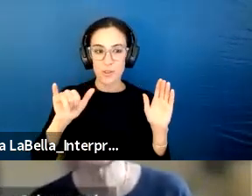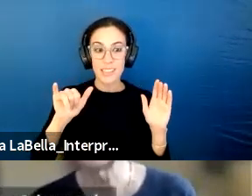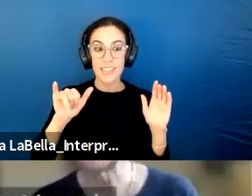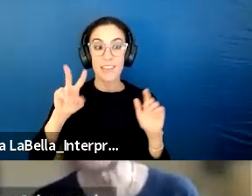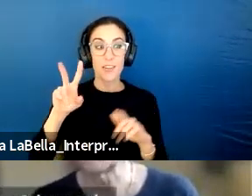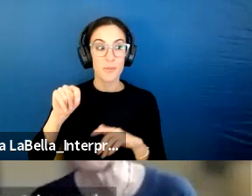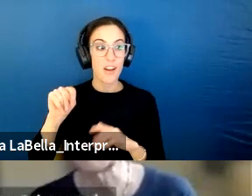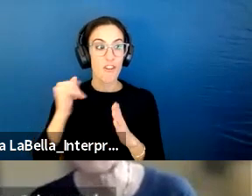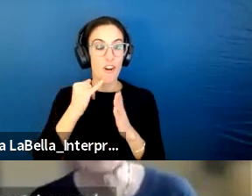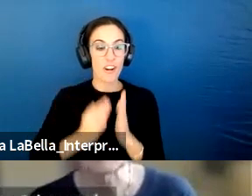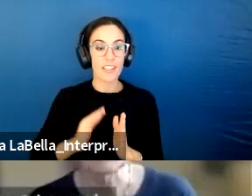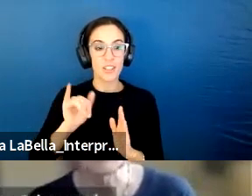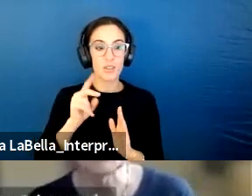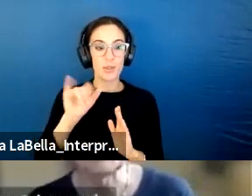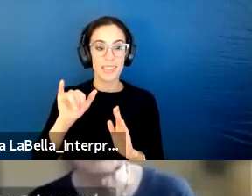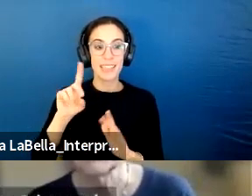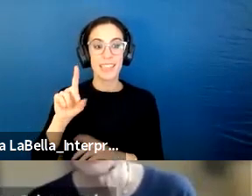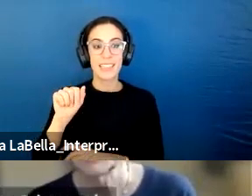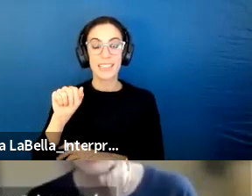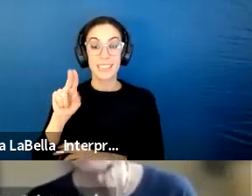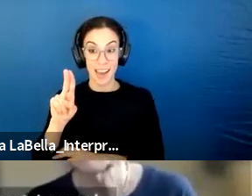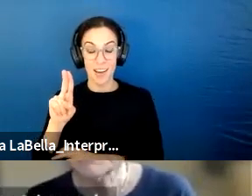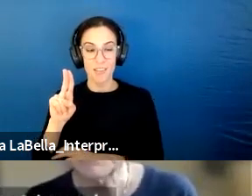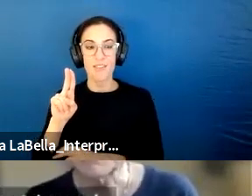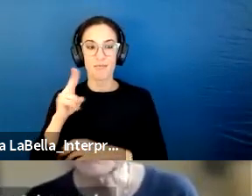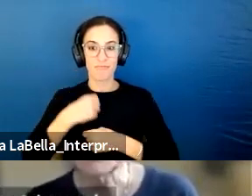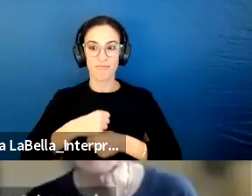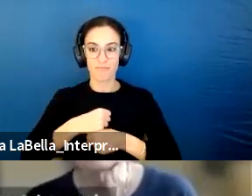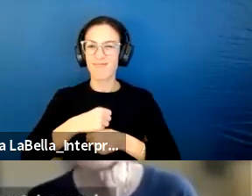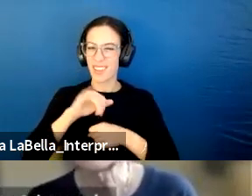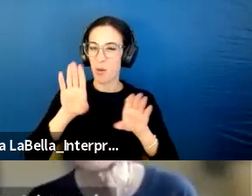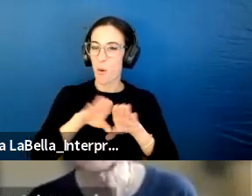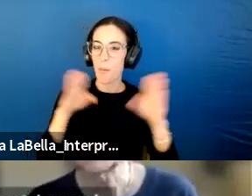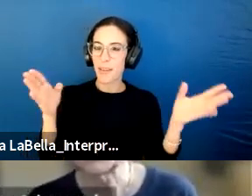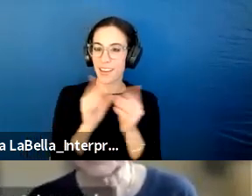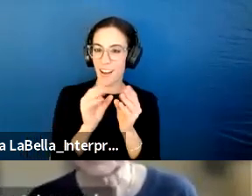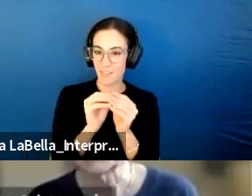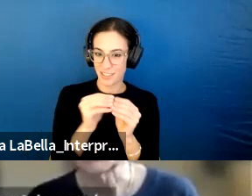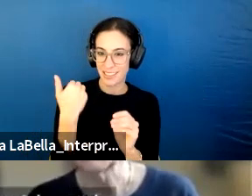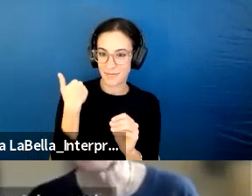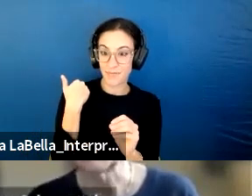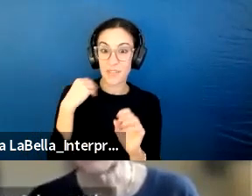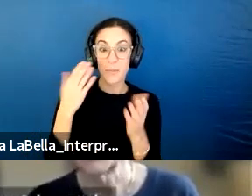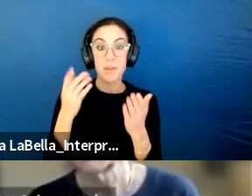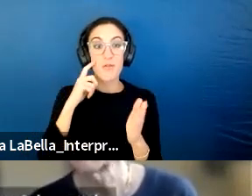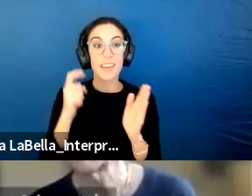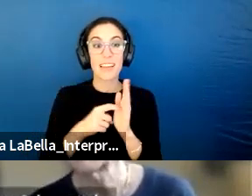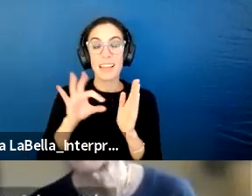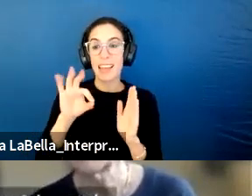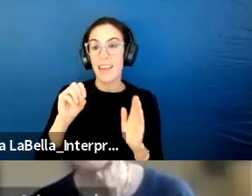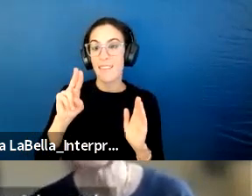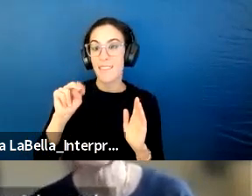the entire New England conference back in September. You may recognize this Founder's Tree 1921